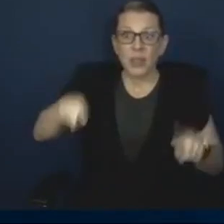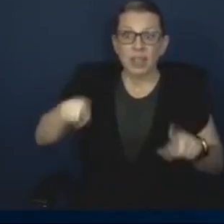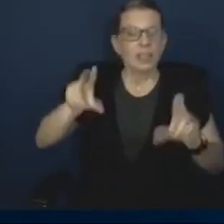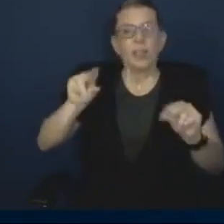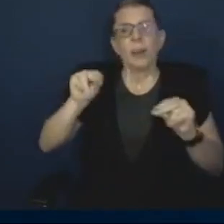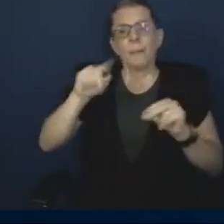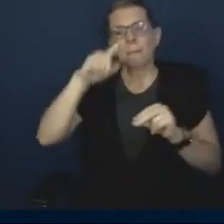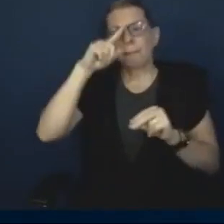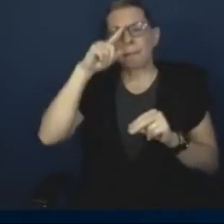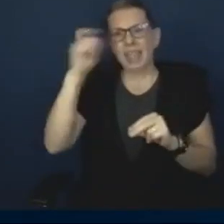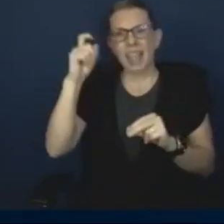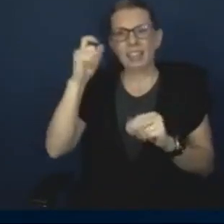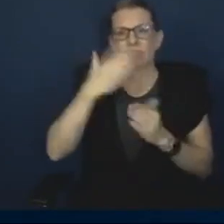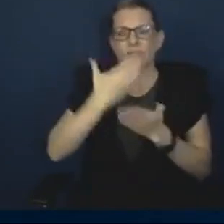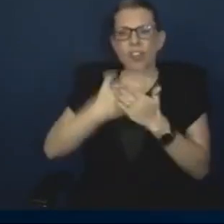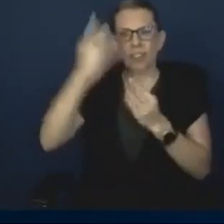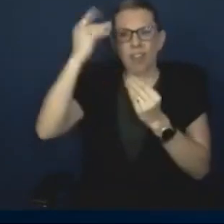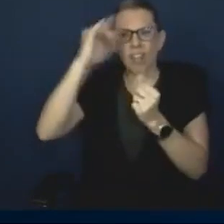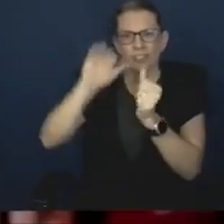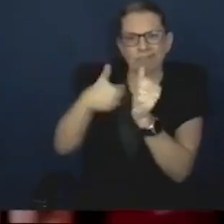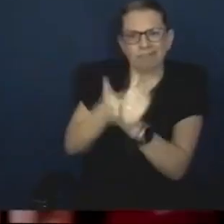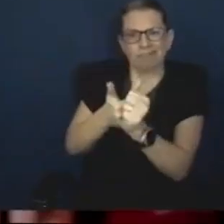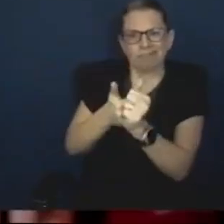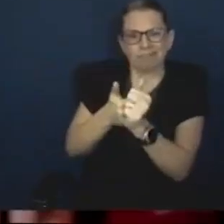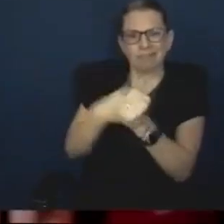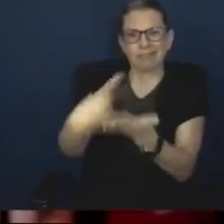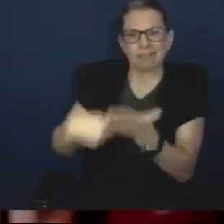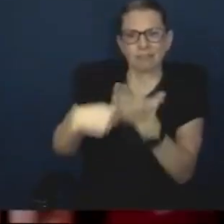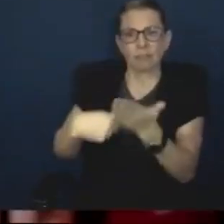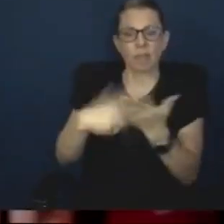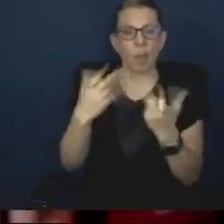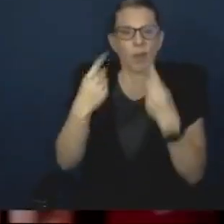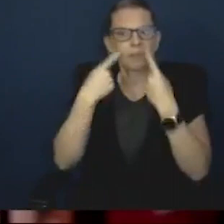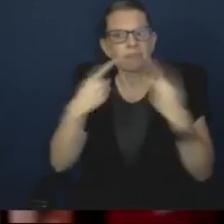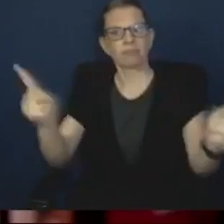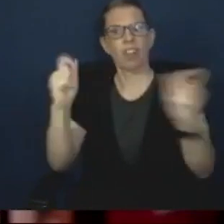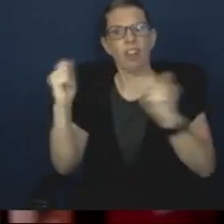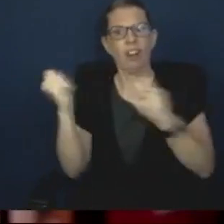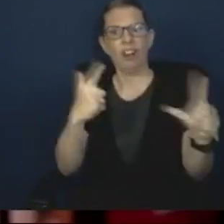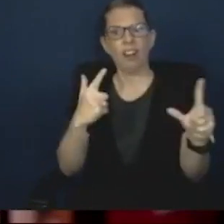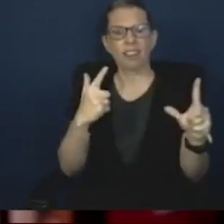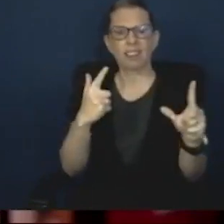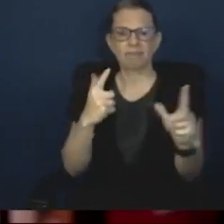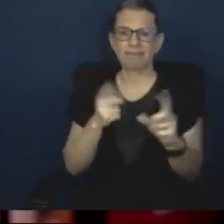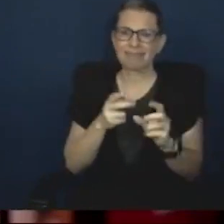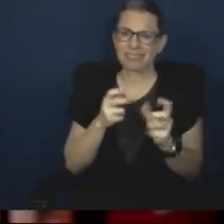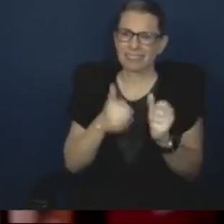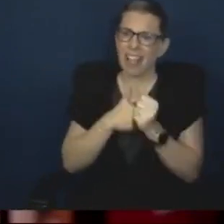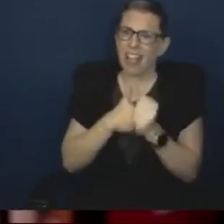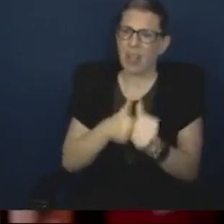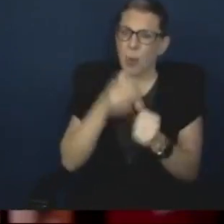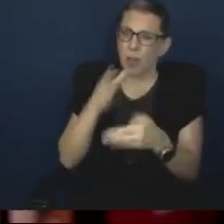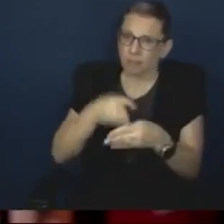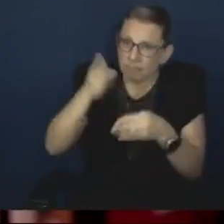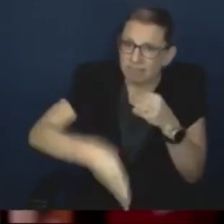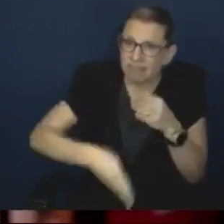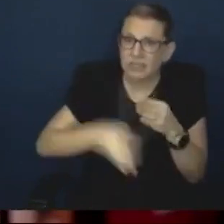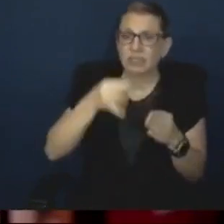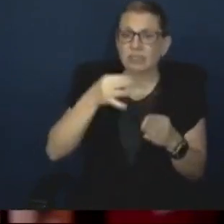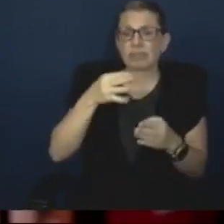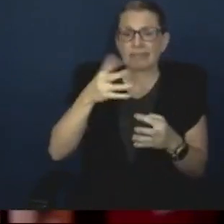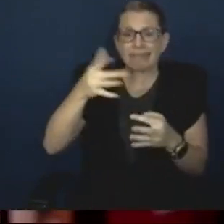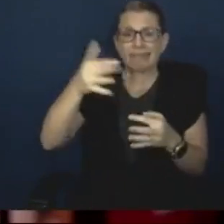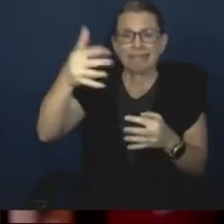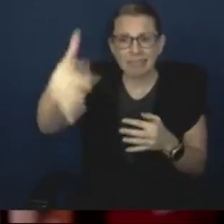logic being promulgated here. I just want to tell everyone, stay with it. This will be over at some point. Please get